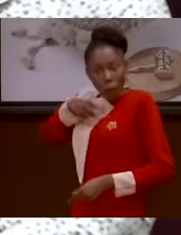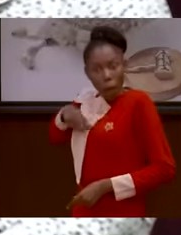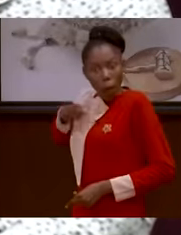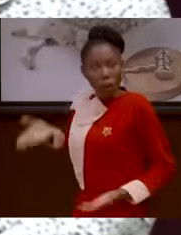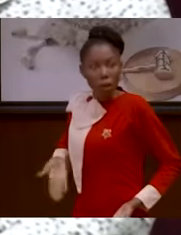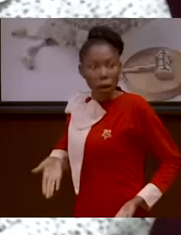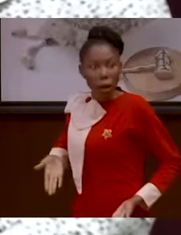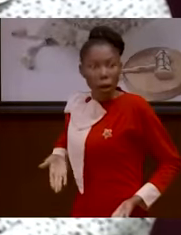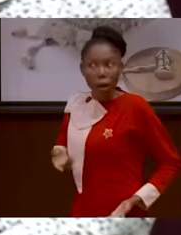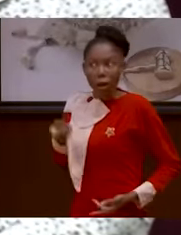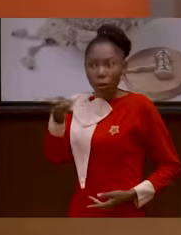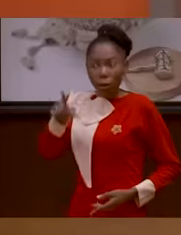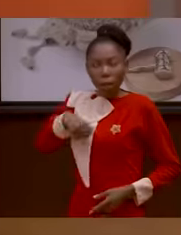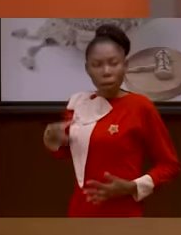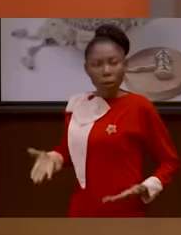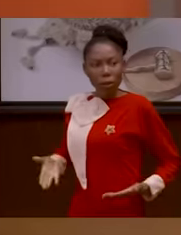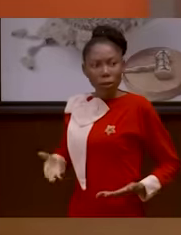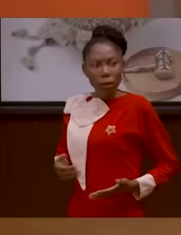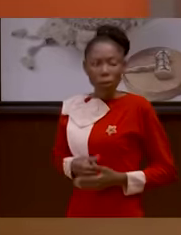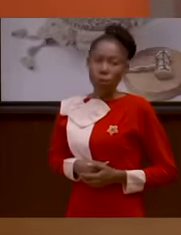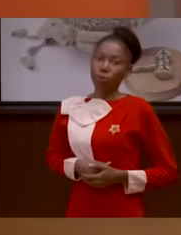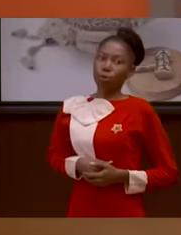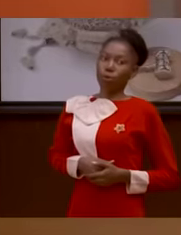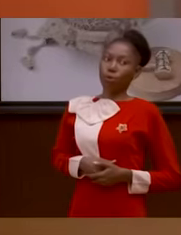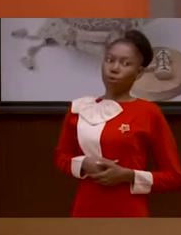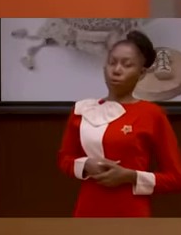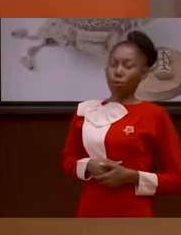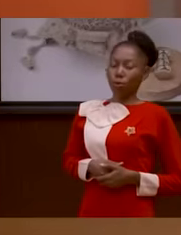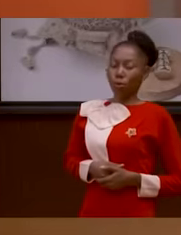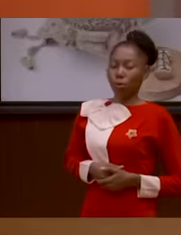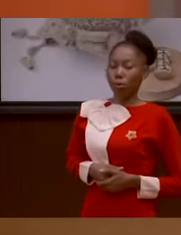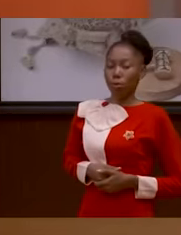Yes. You are both in Lagos? Yes,